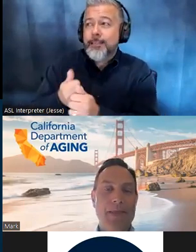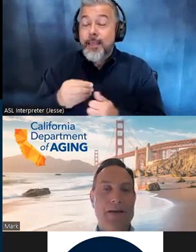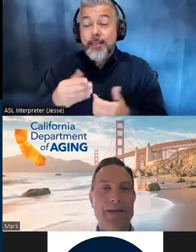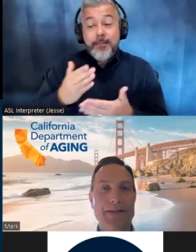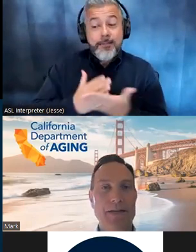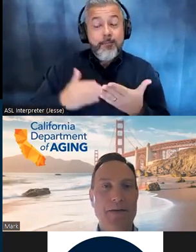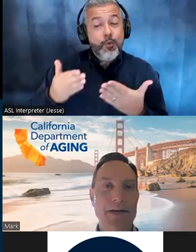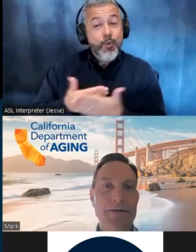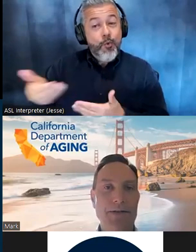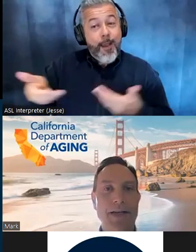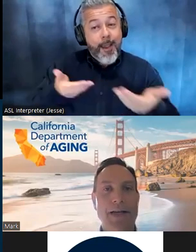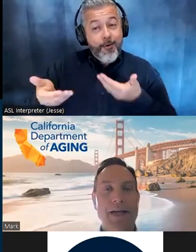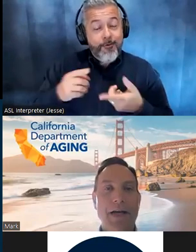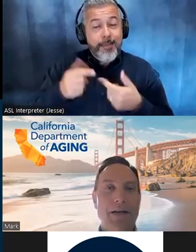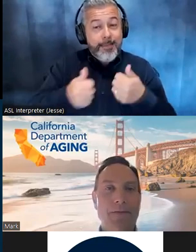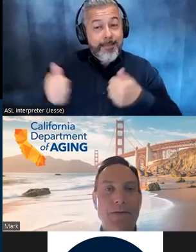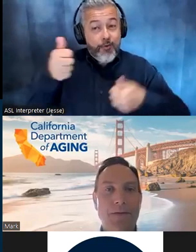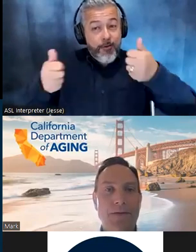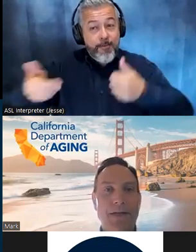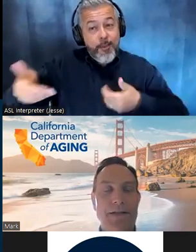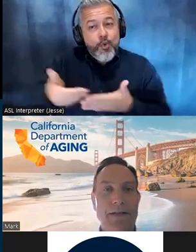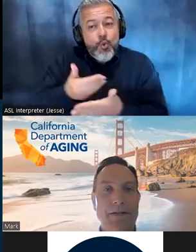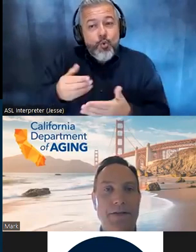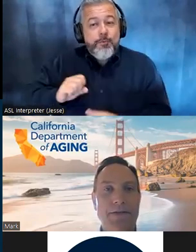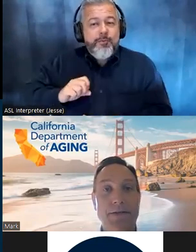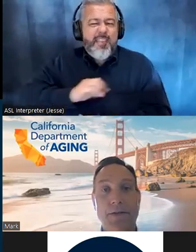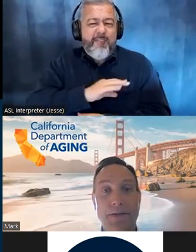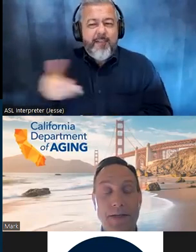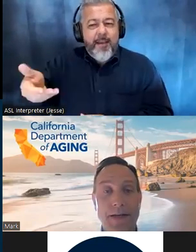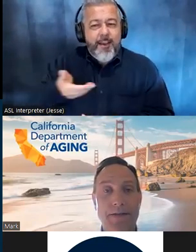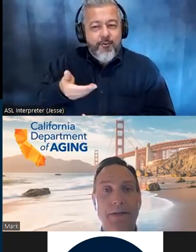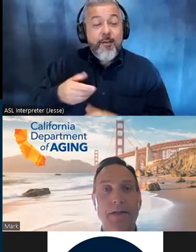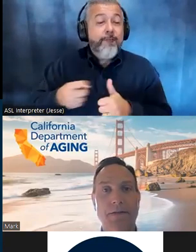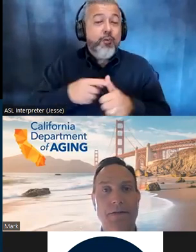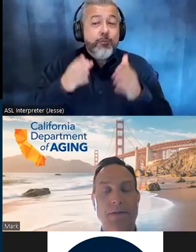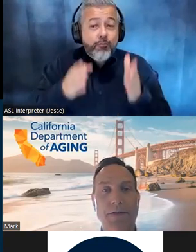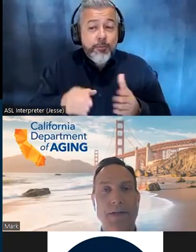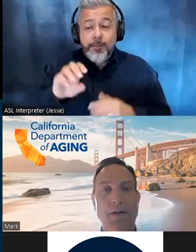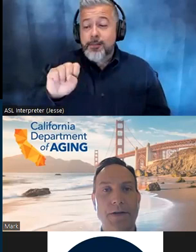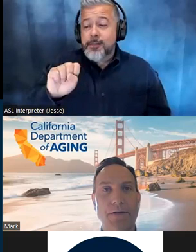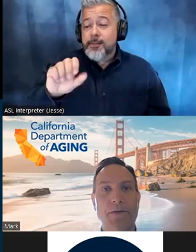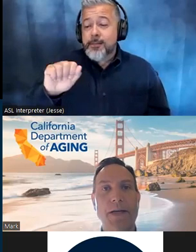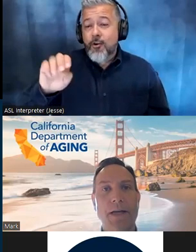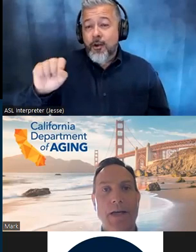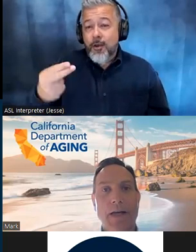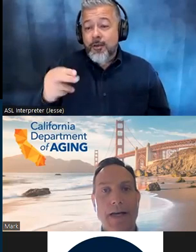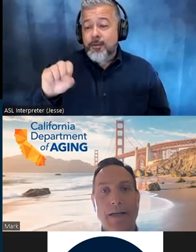CDA, executive hires. The first person I'd like to introduce is Sarah Steenhausen, who's going to be our